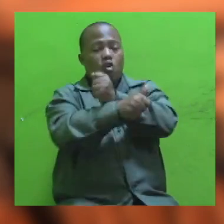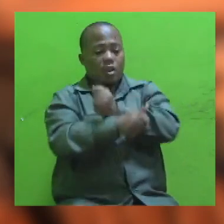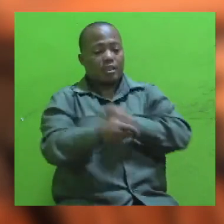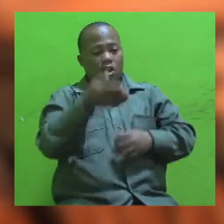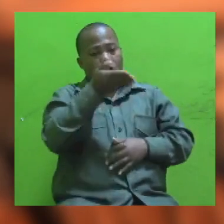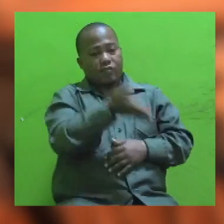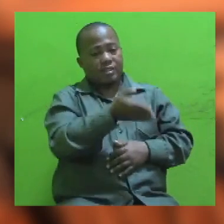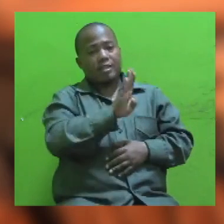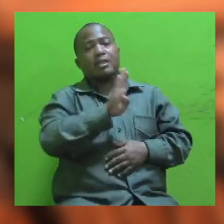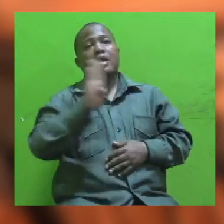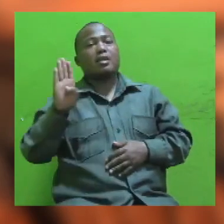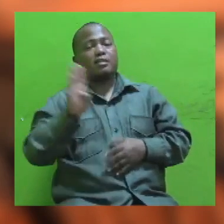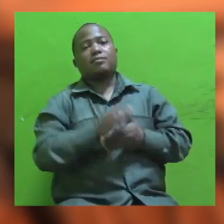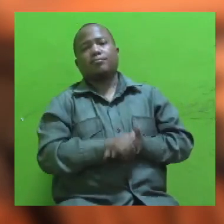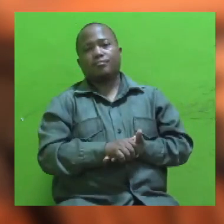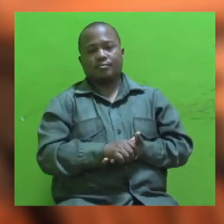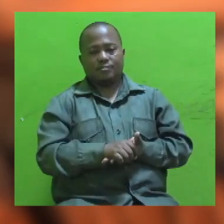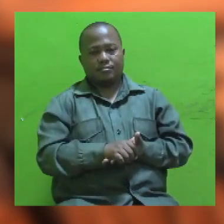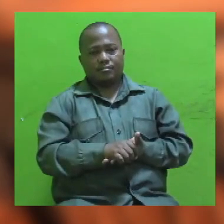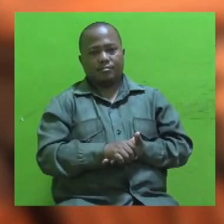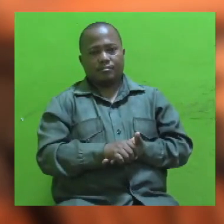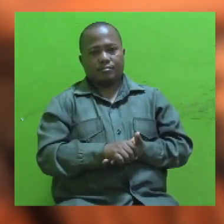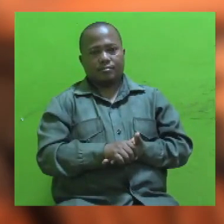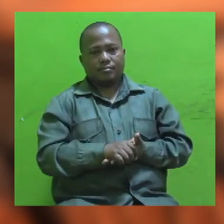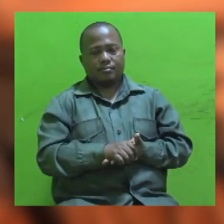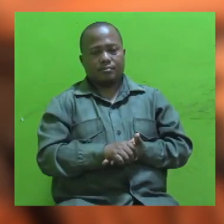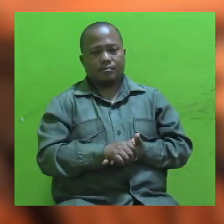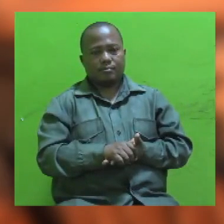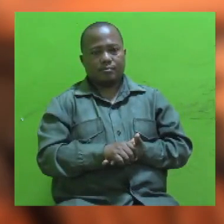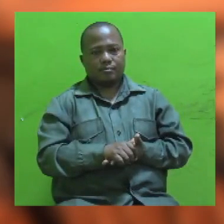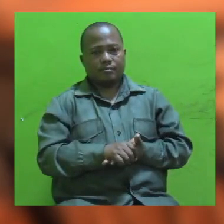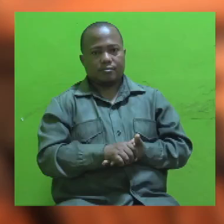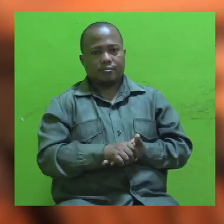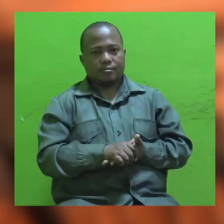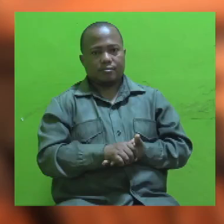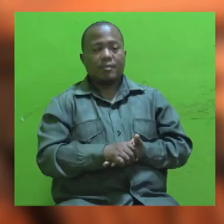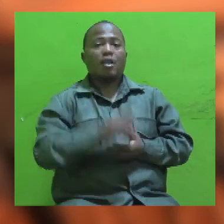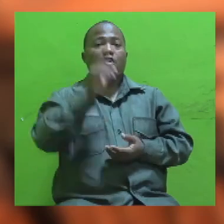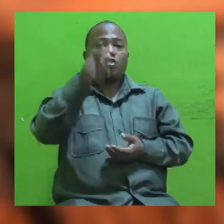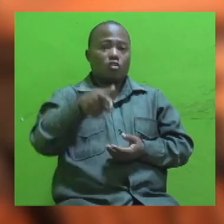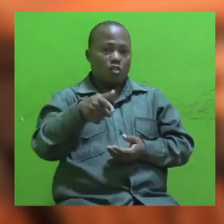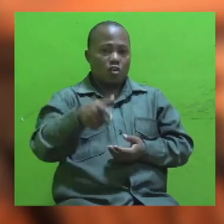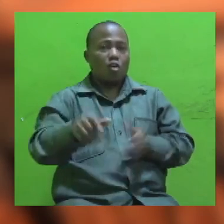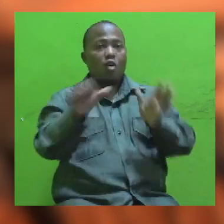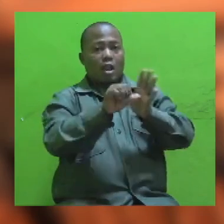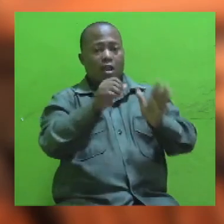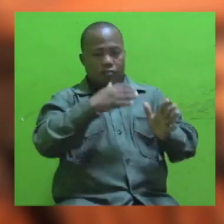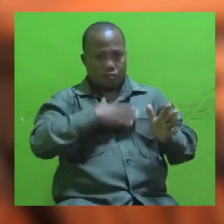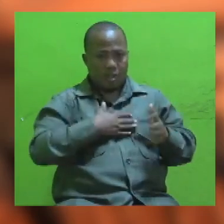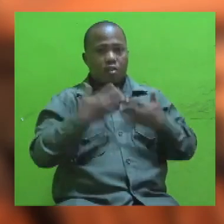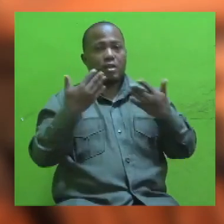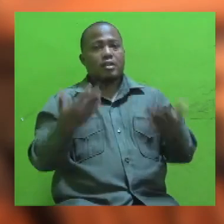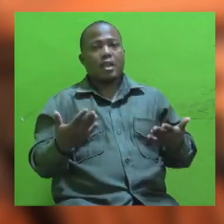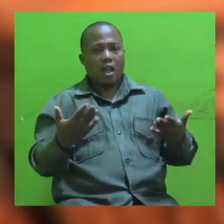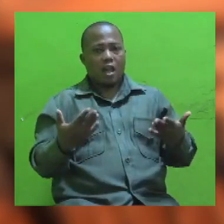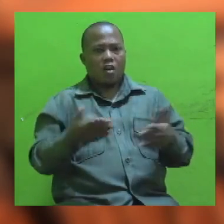When you see any meeting conferred by the district, so he's going to be the secretary. So, my dear, let us now look